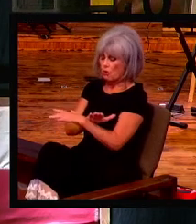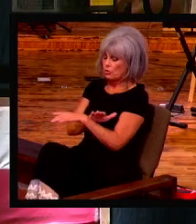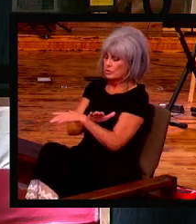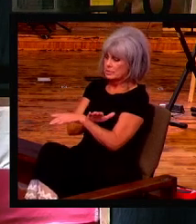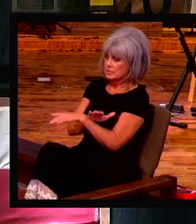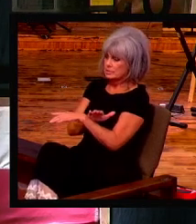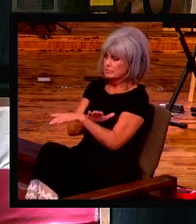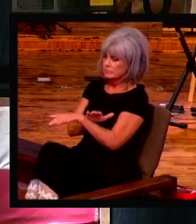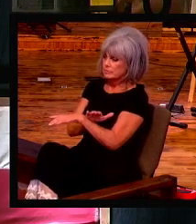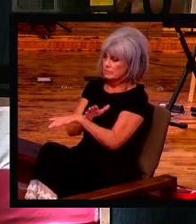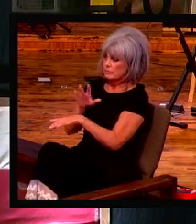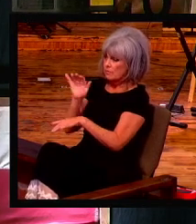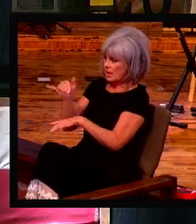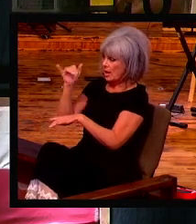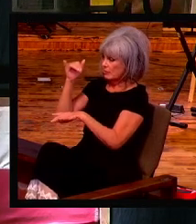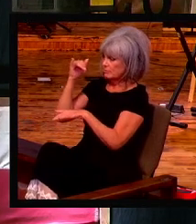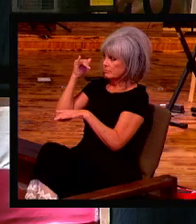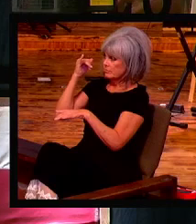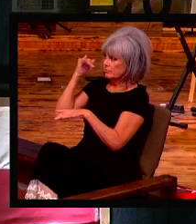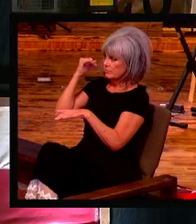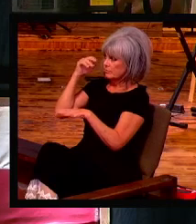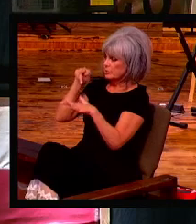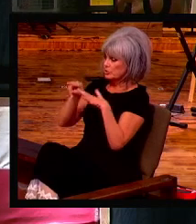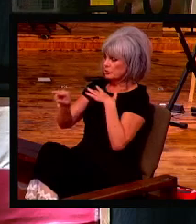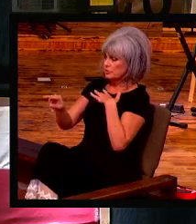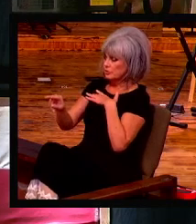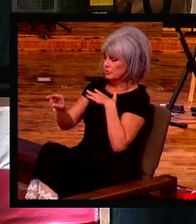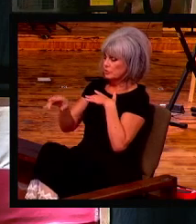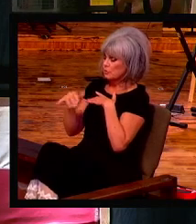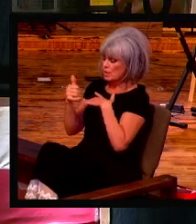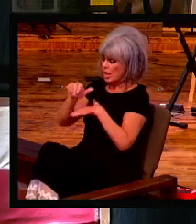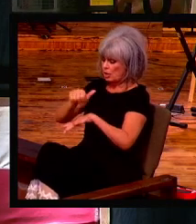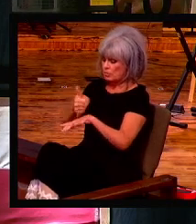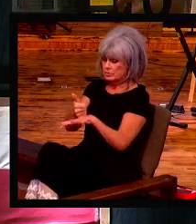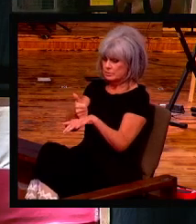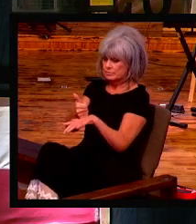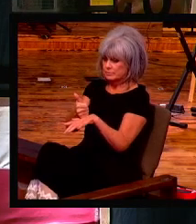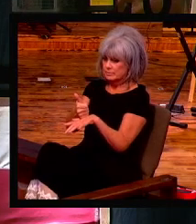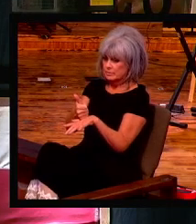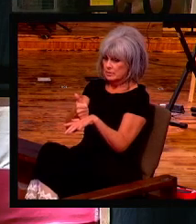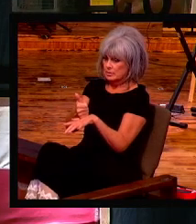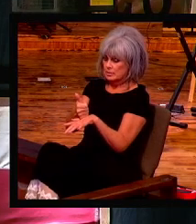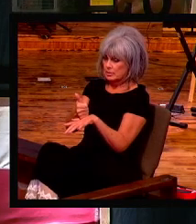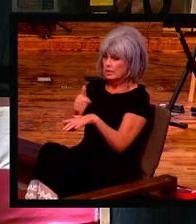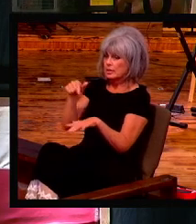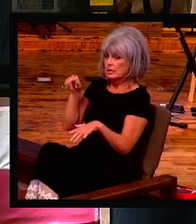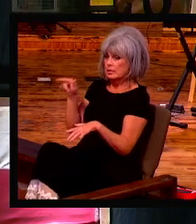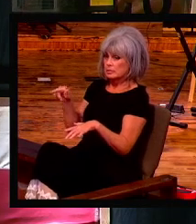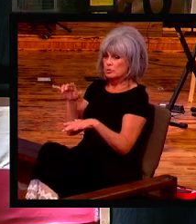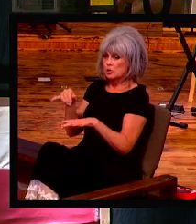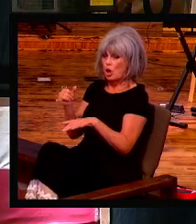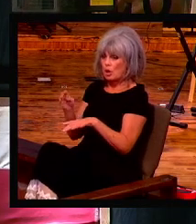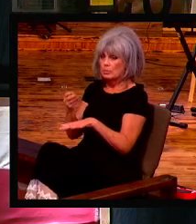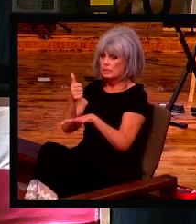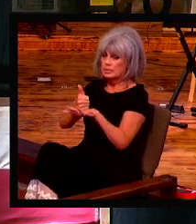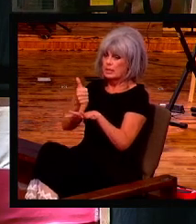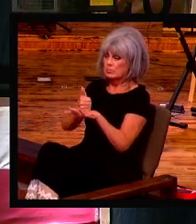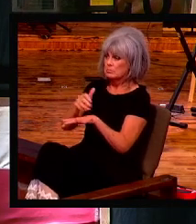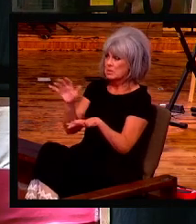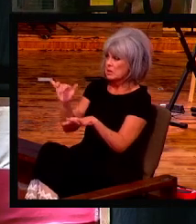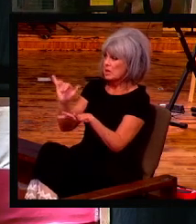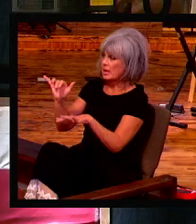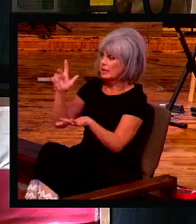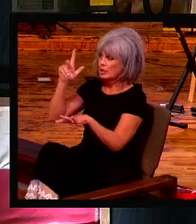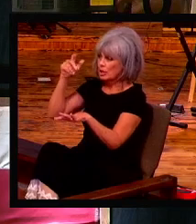So when you think about this now, he's put in position under what would be considered our governor in